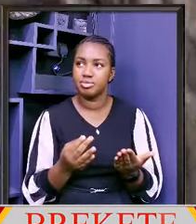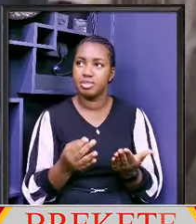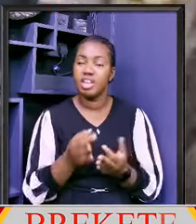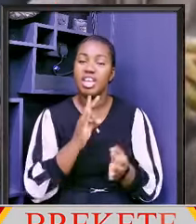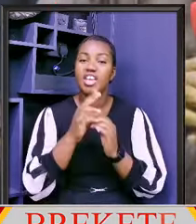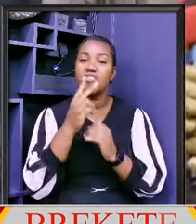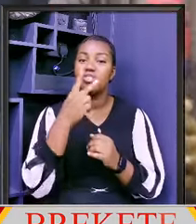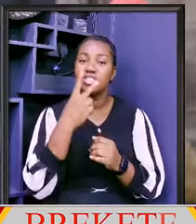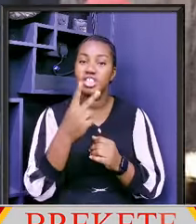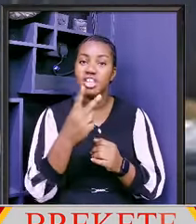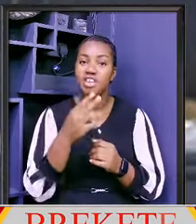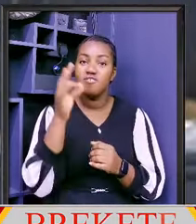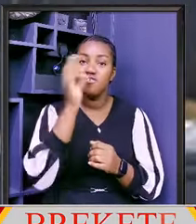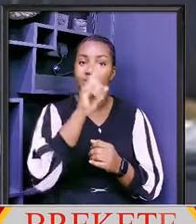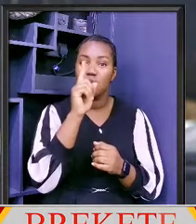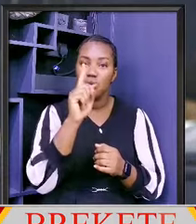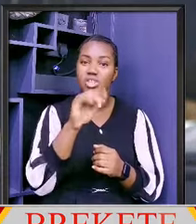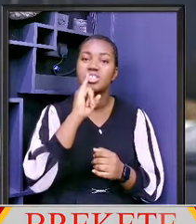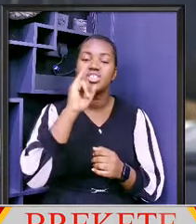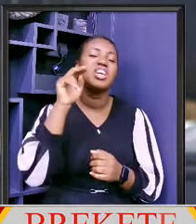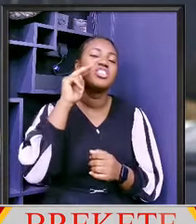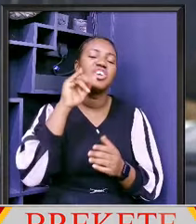see fake one, Nigerians carry and go.